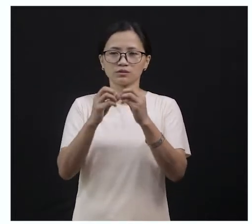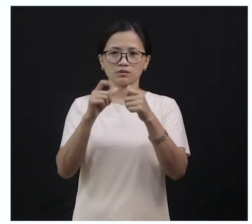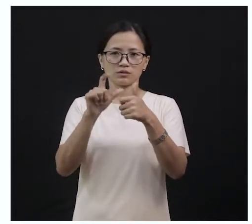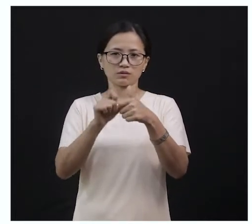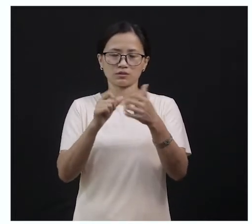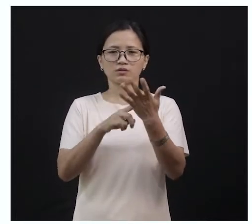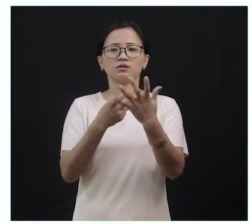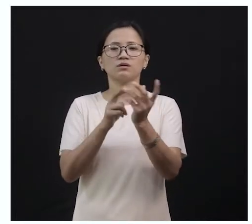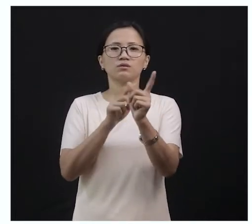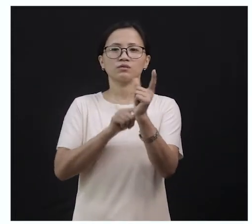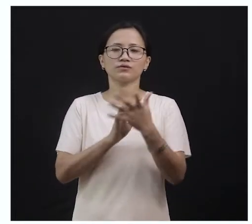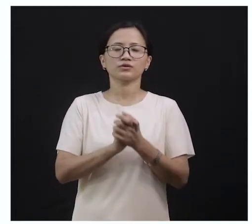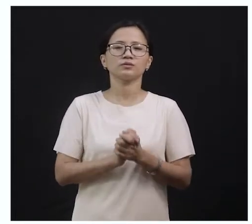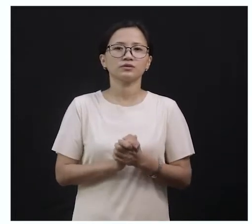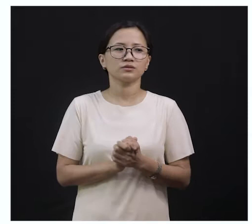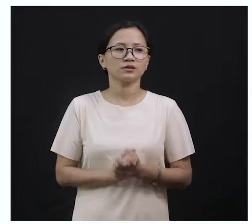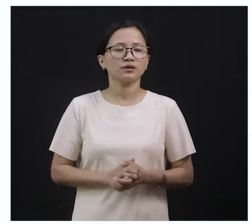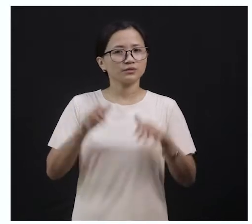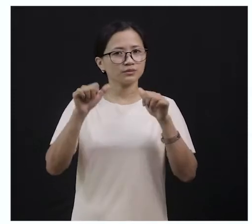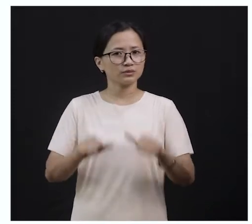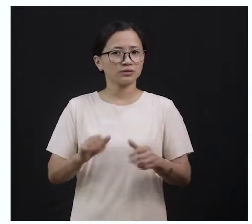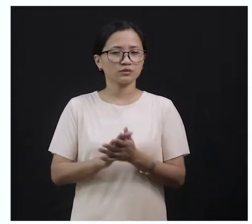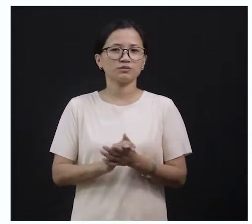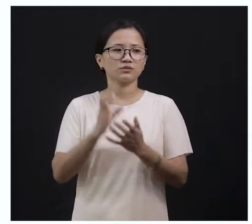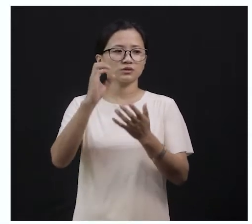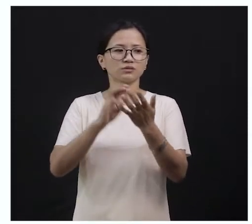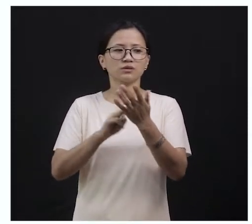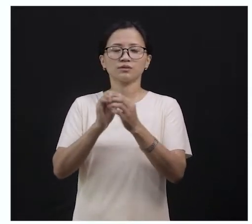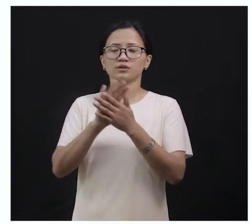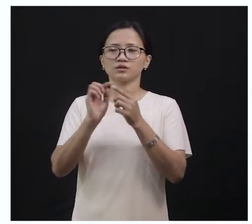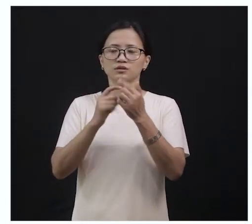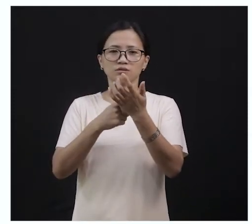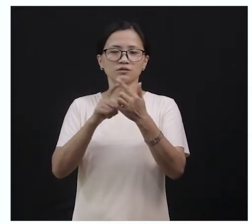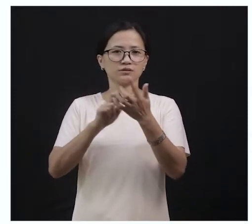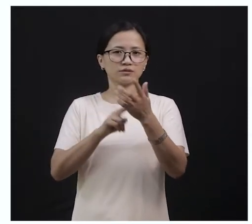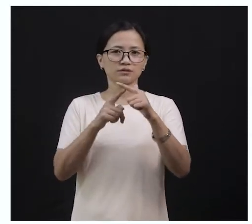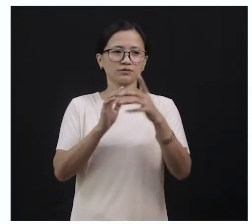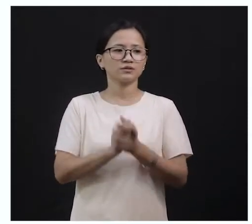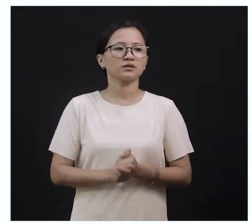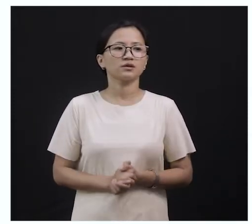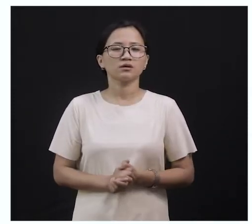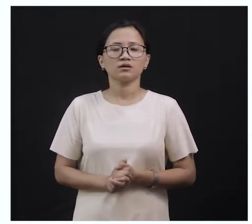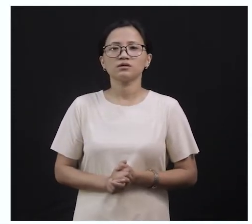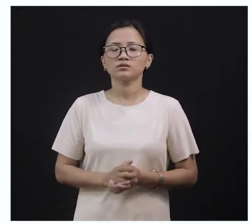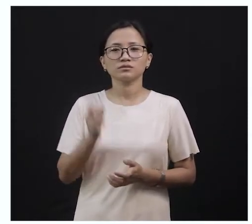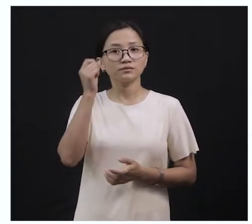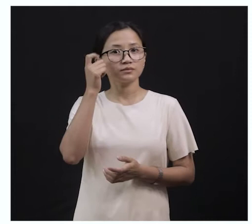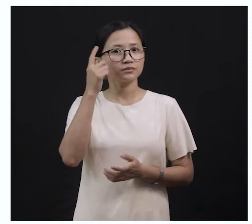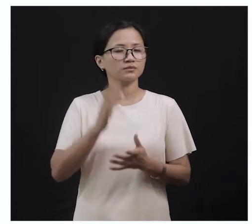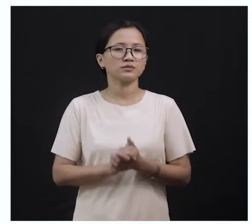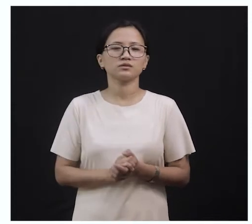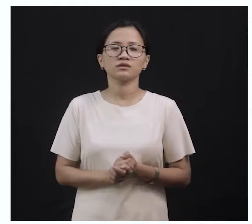poem is telling us, and we will also be able to comprehend more poems in the future. Comprehend means to